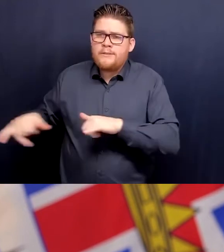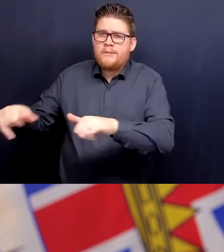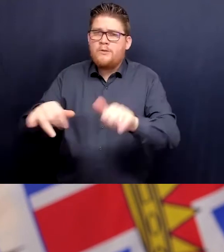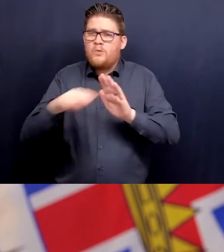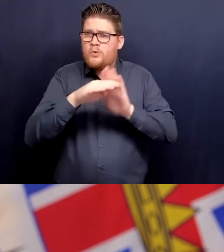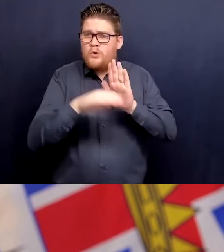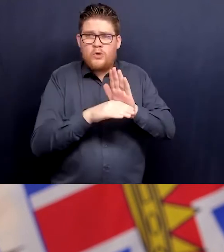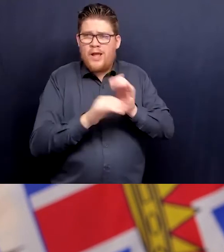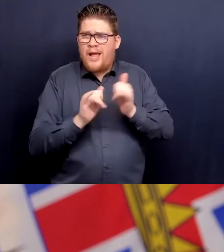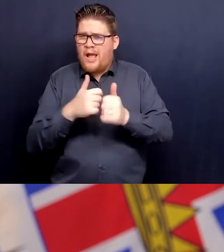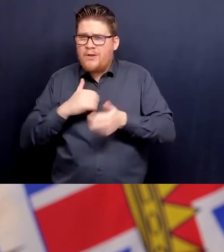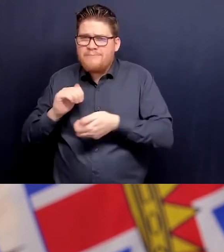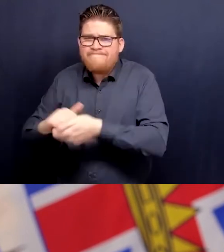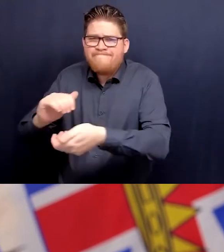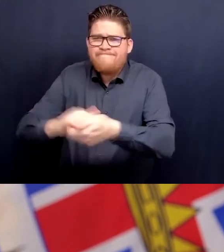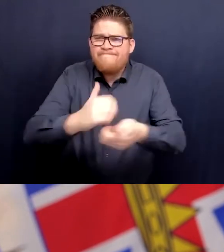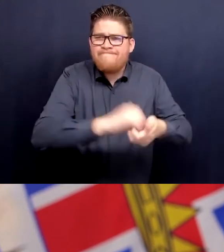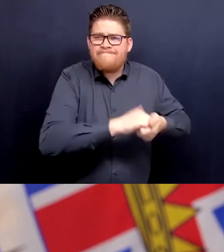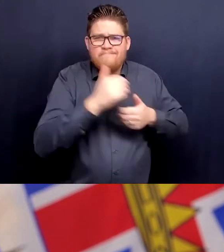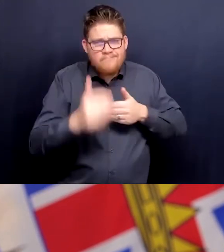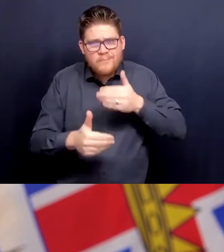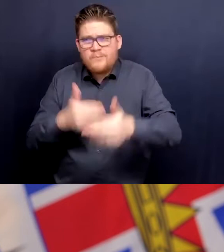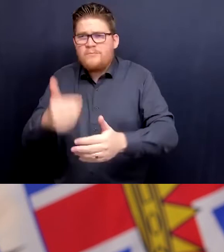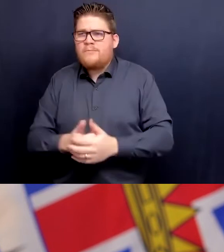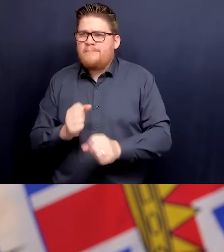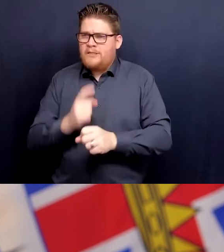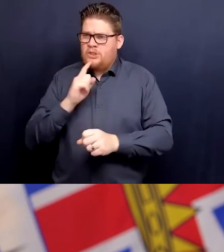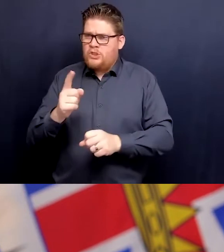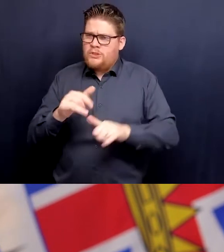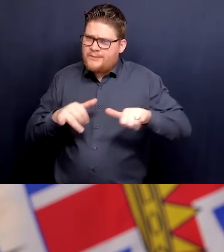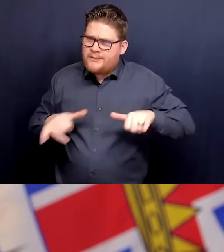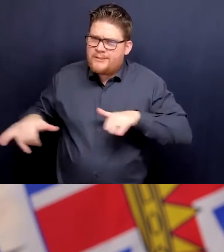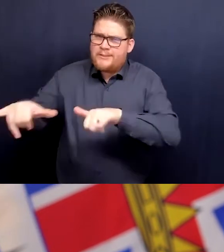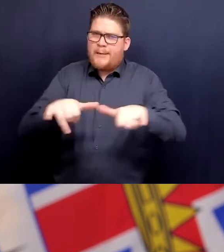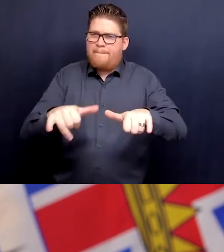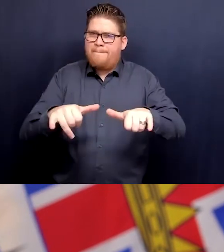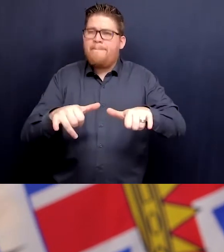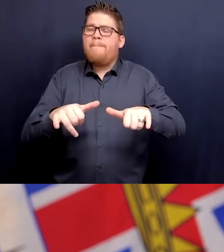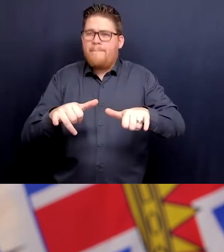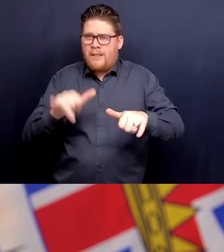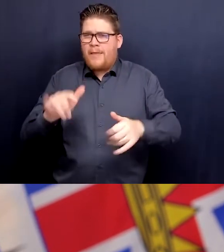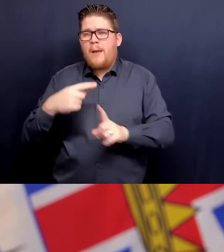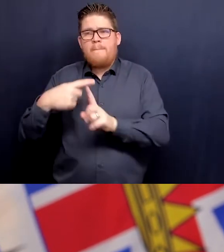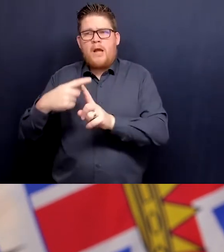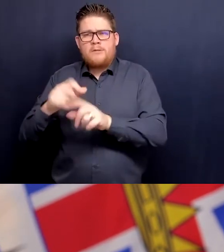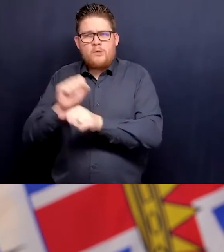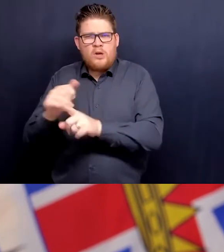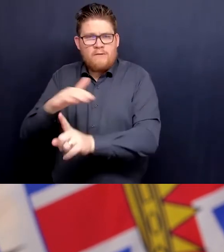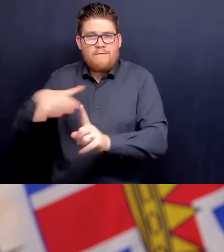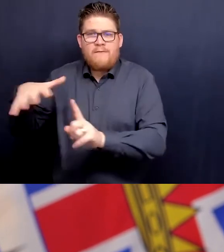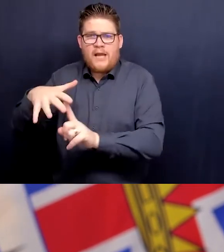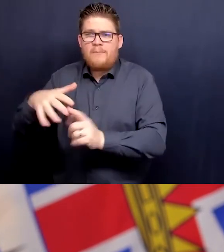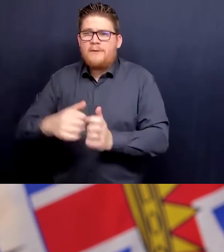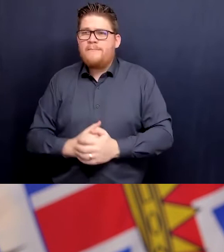working environment for people in long-term care? How do we, the things around sick leave and how that is such an important tool to